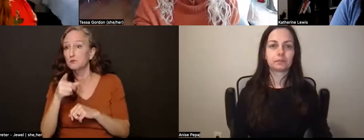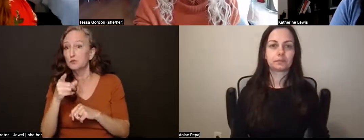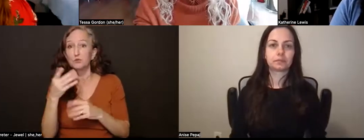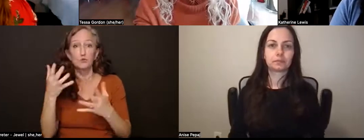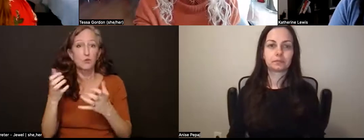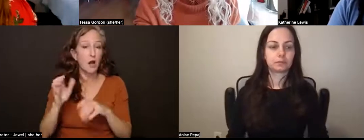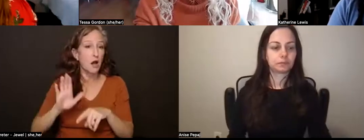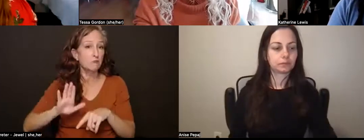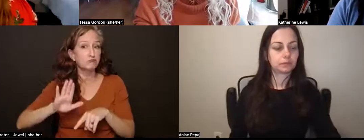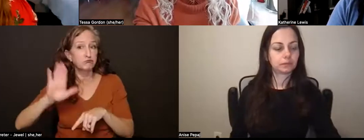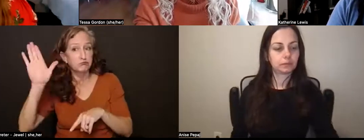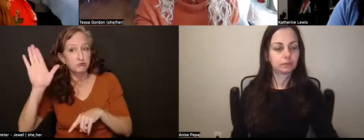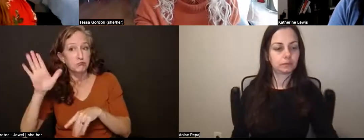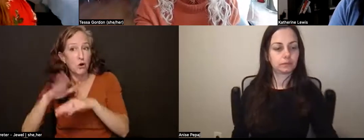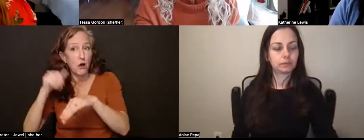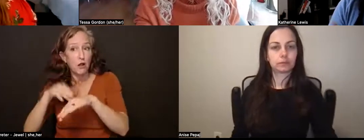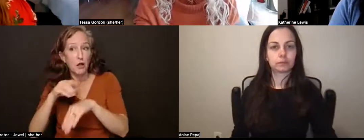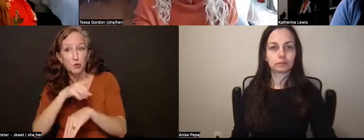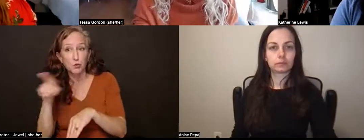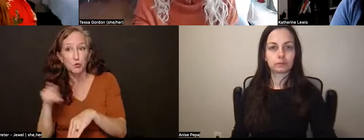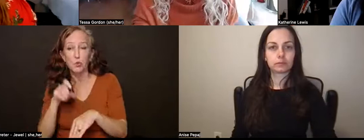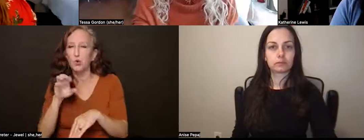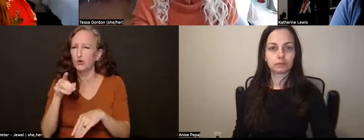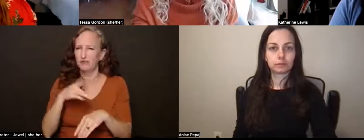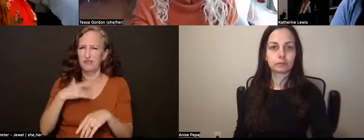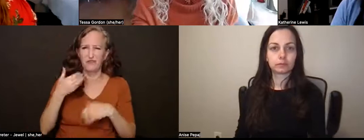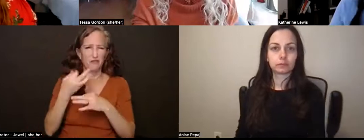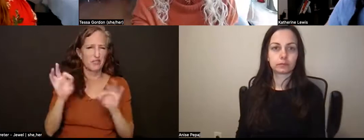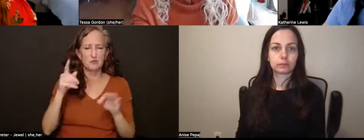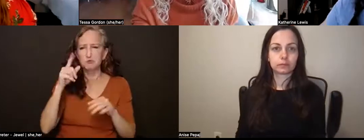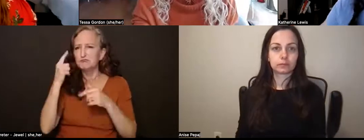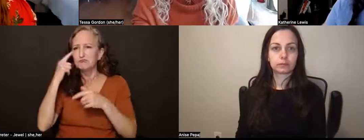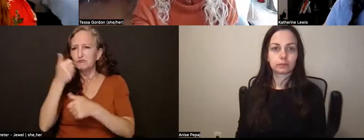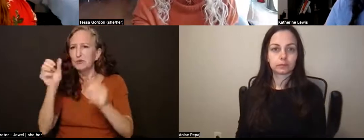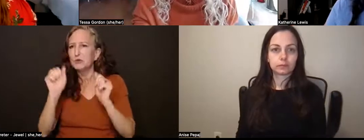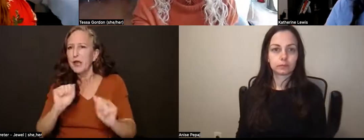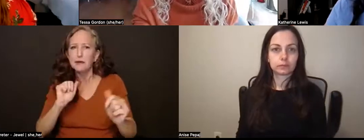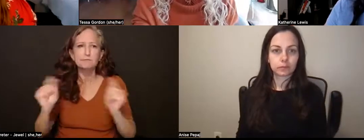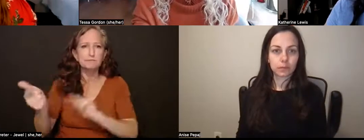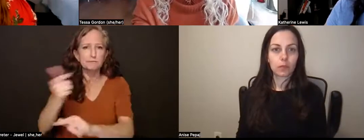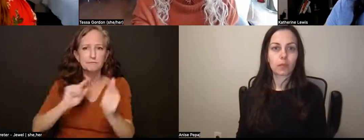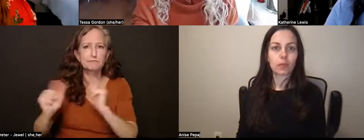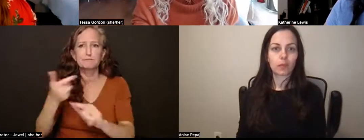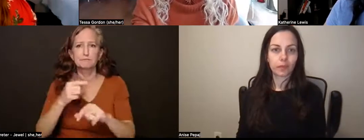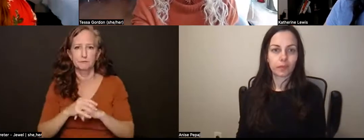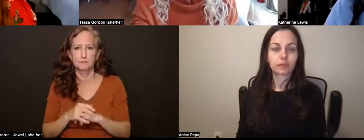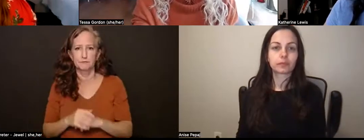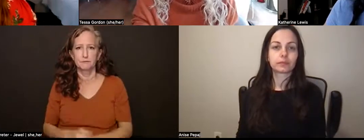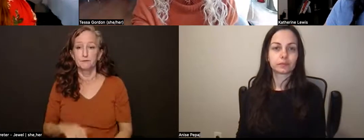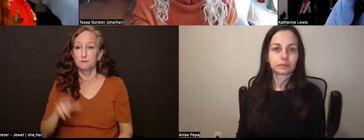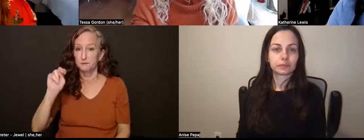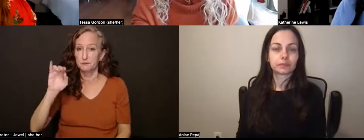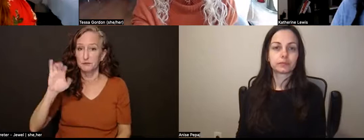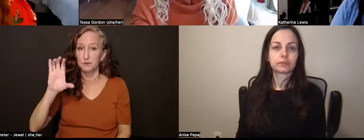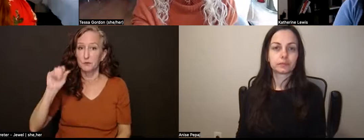much more fluid based and jump on in, feel free as well. Yeah, I mean, I